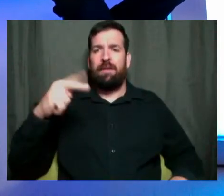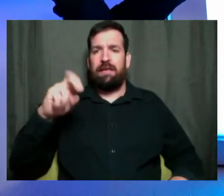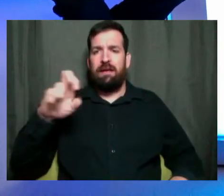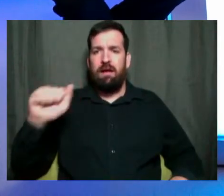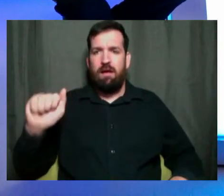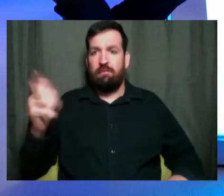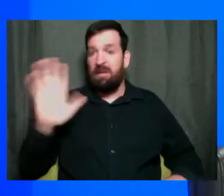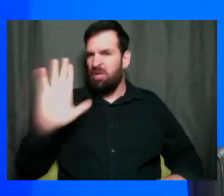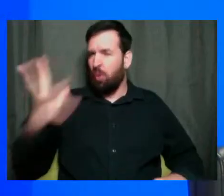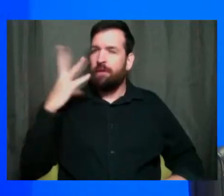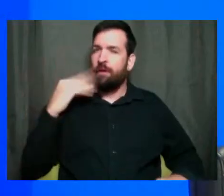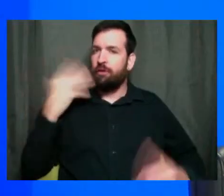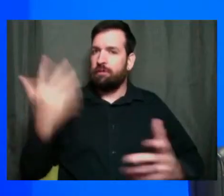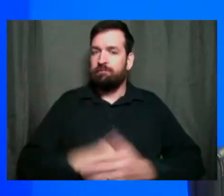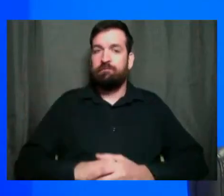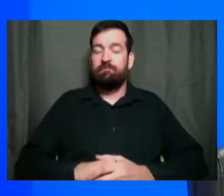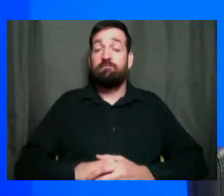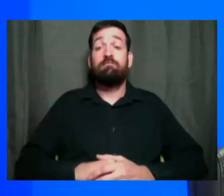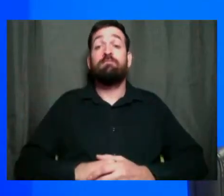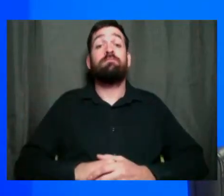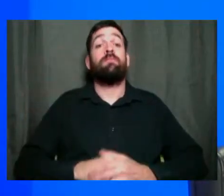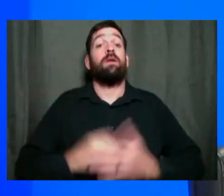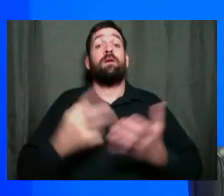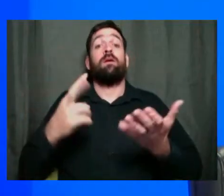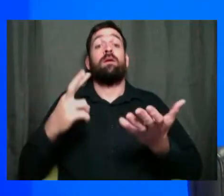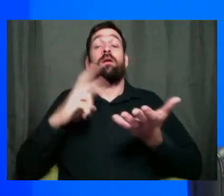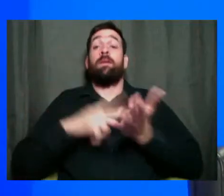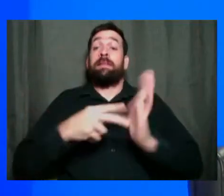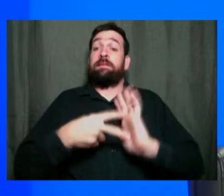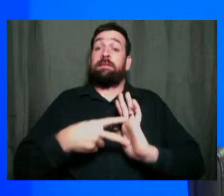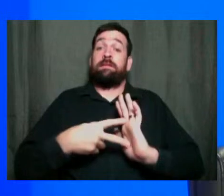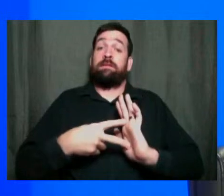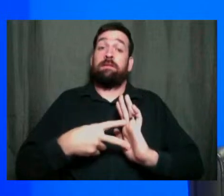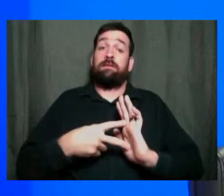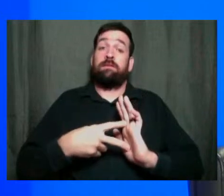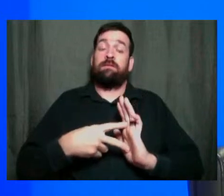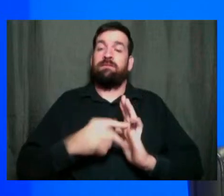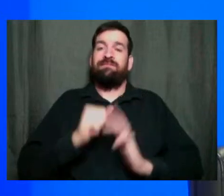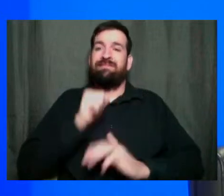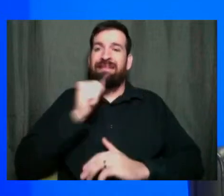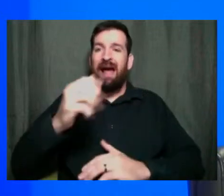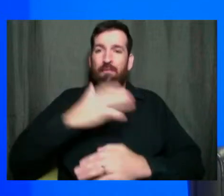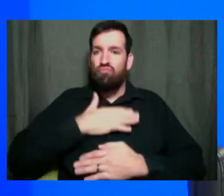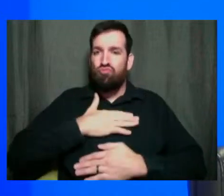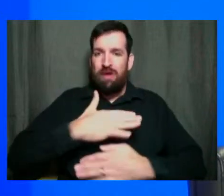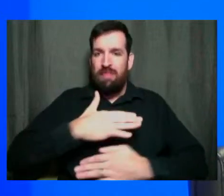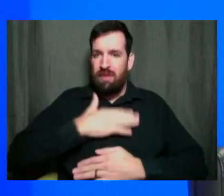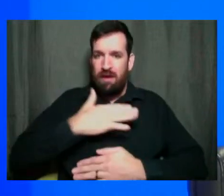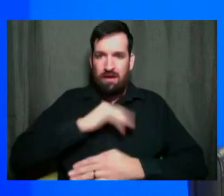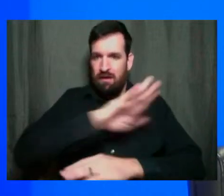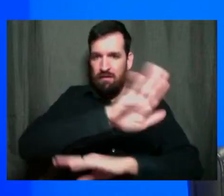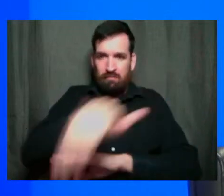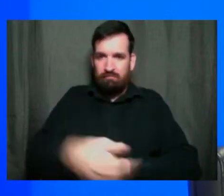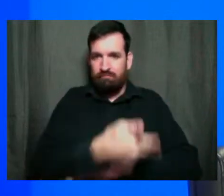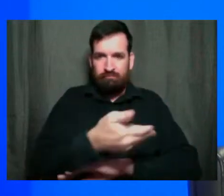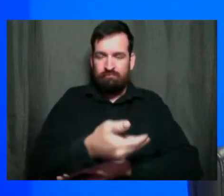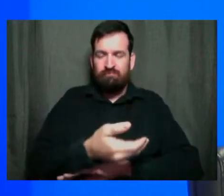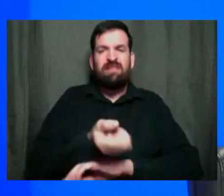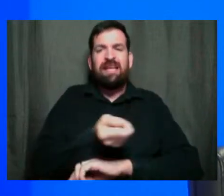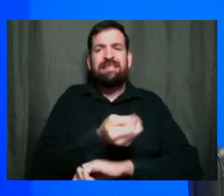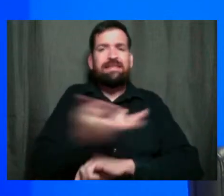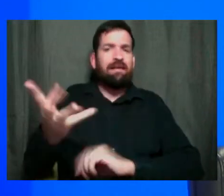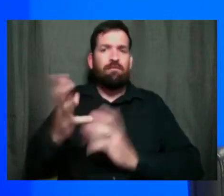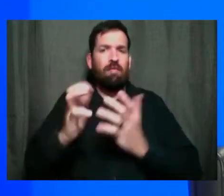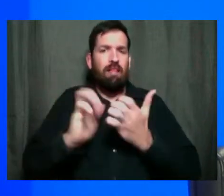Obstructive sleep apnea is simply lack of breathing at night. Now, There's a couple different manifestations.